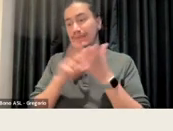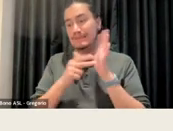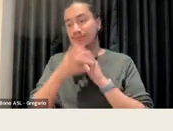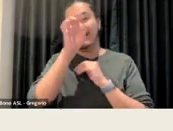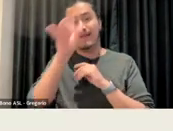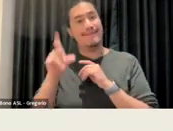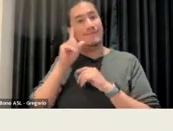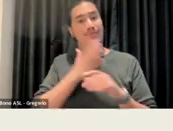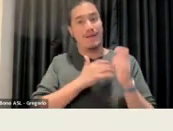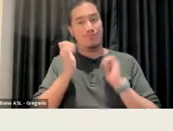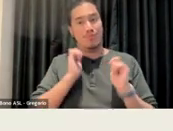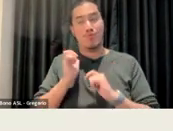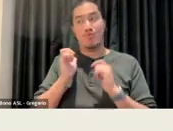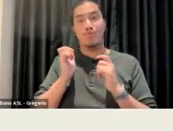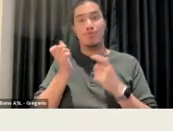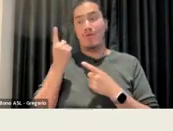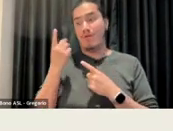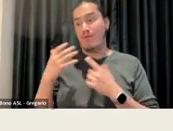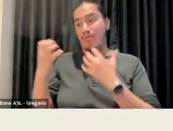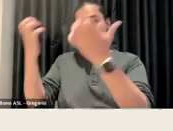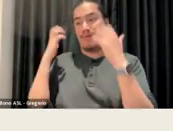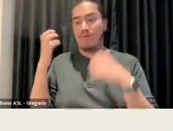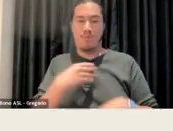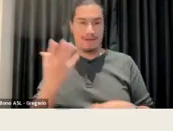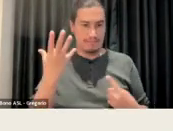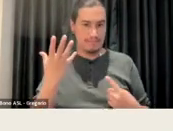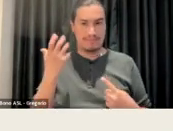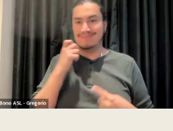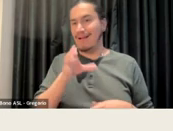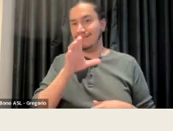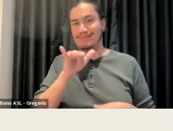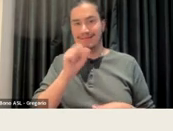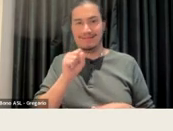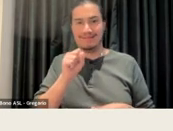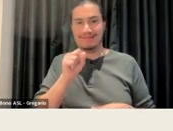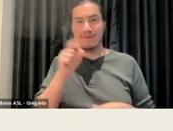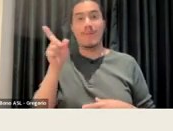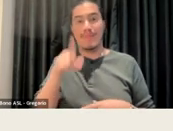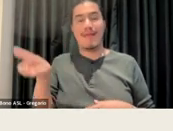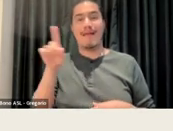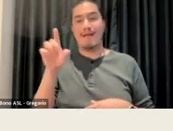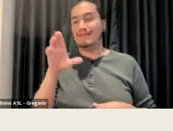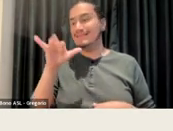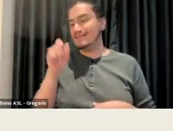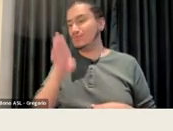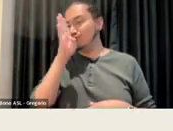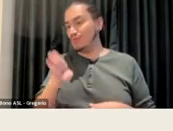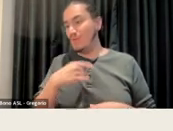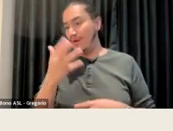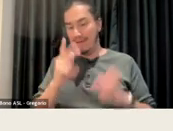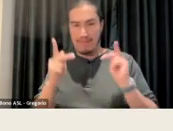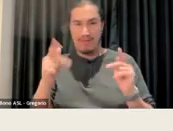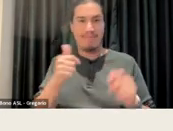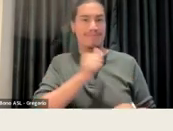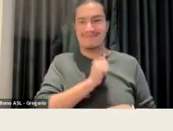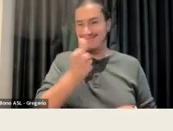those audiences are white. They are not their cis, straight white people. I'm none of those things. I'm a non-binary,